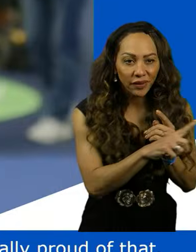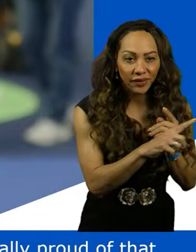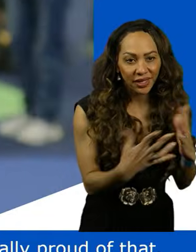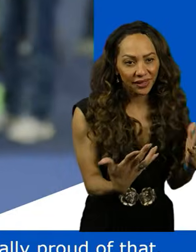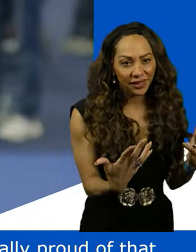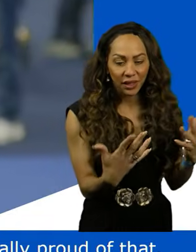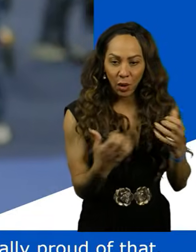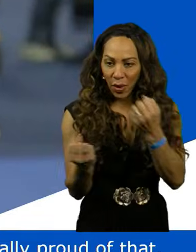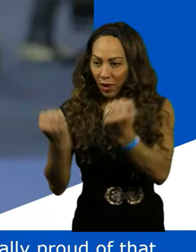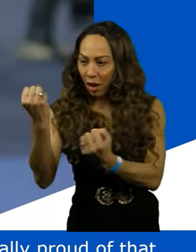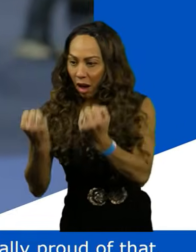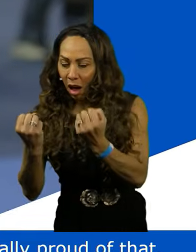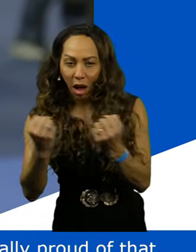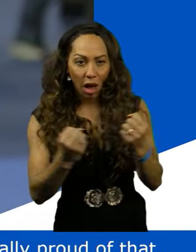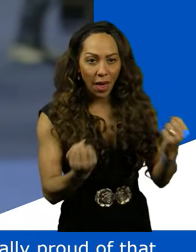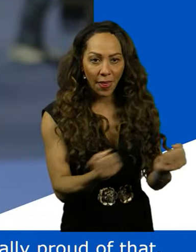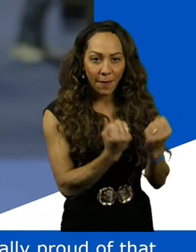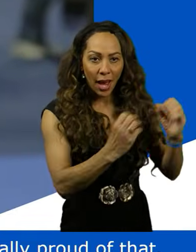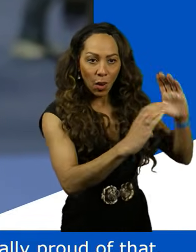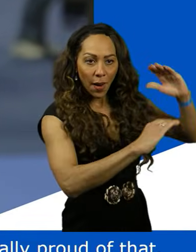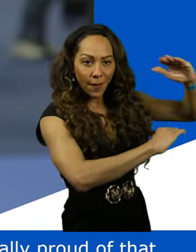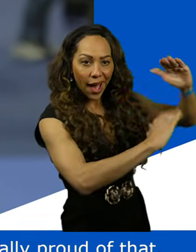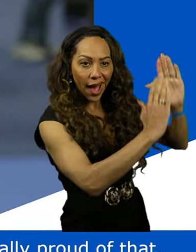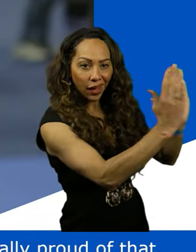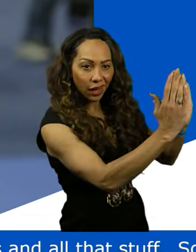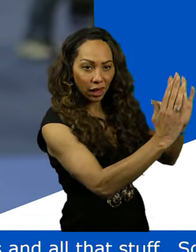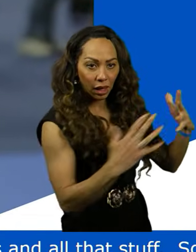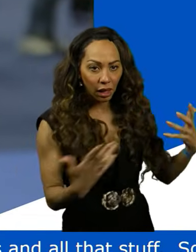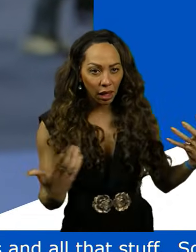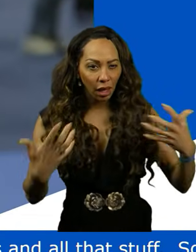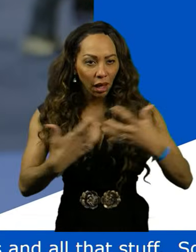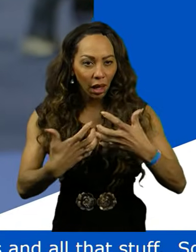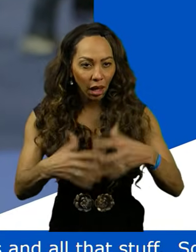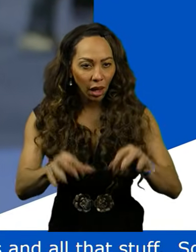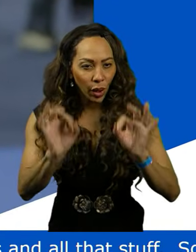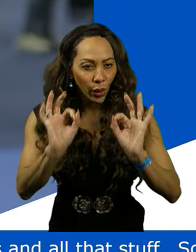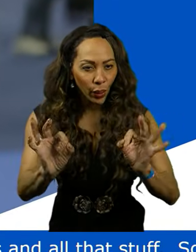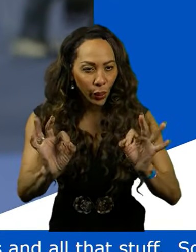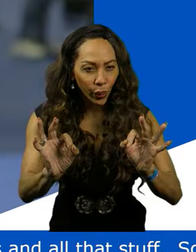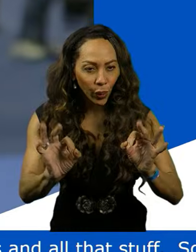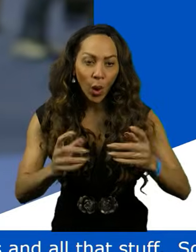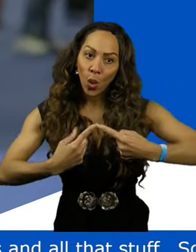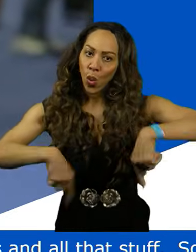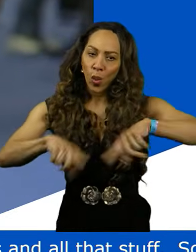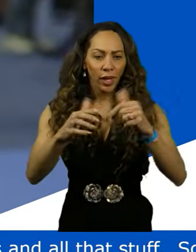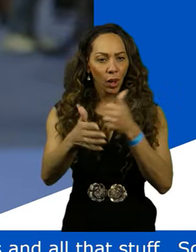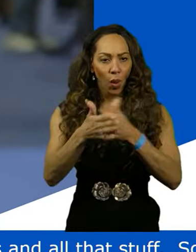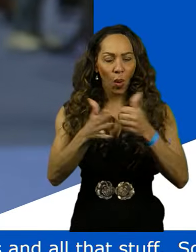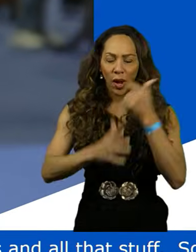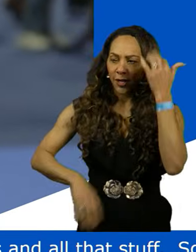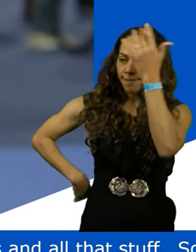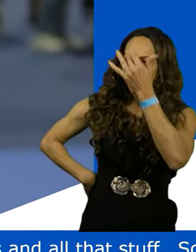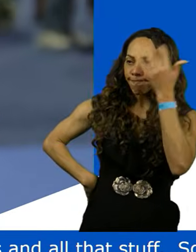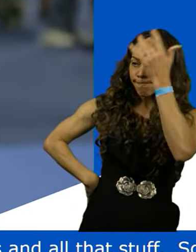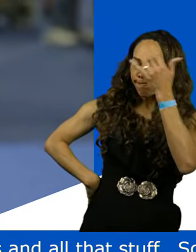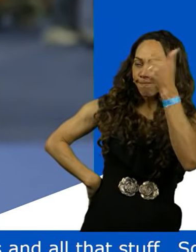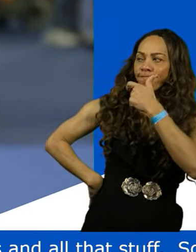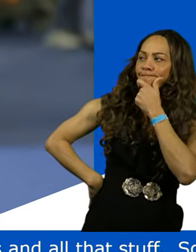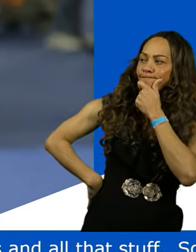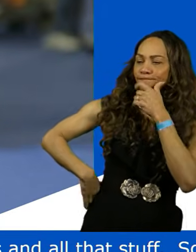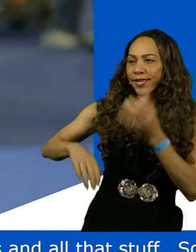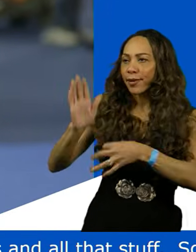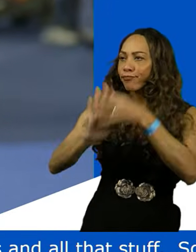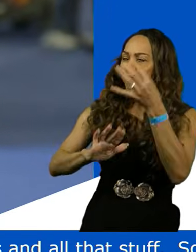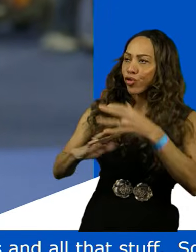So we're constantly looking at how we can improve it, ways we can make it not only more convenient for the end users, but